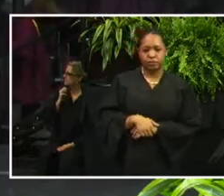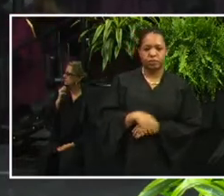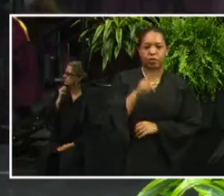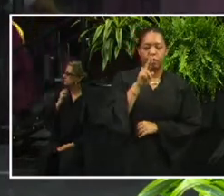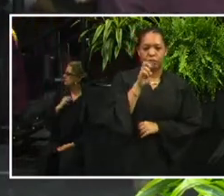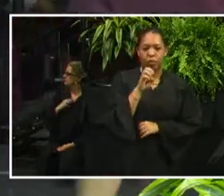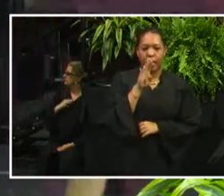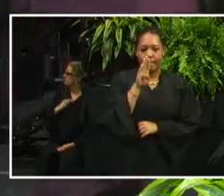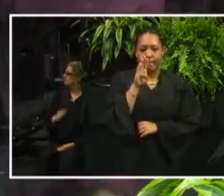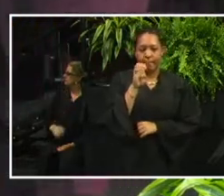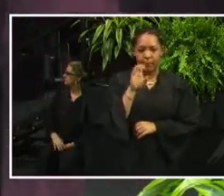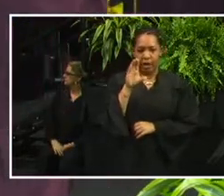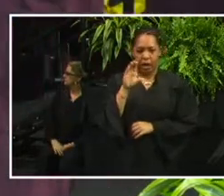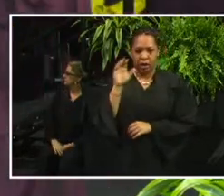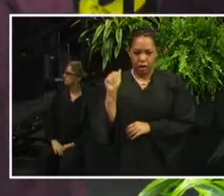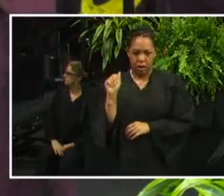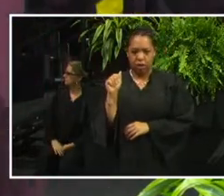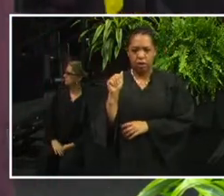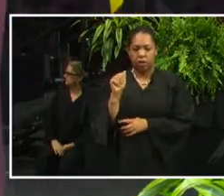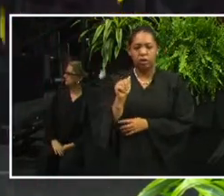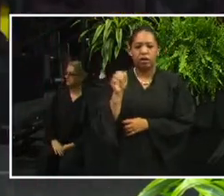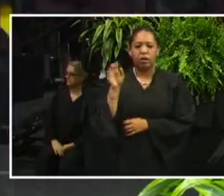Rebecca Grace Braswell.